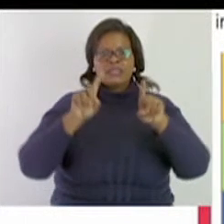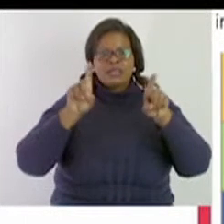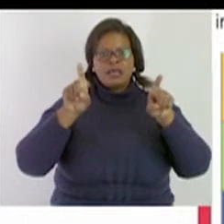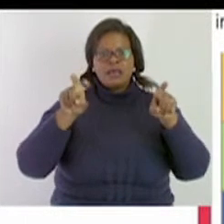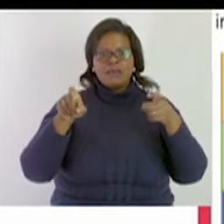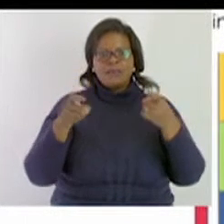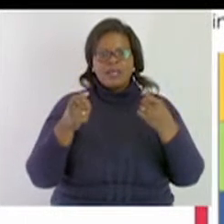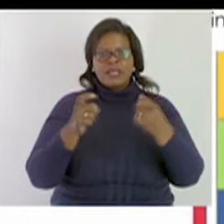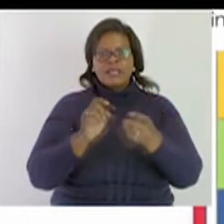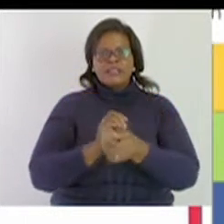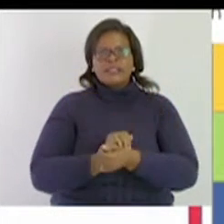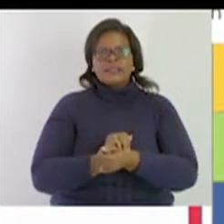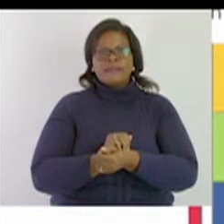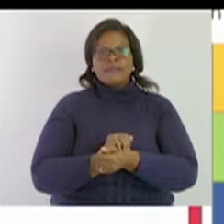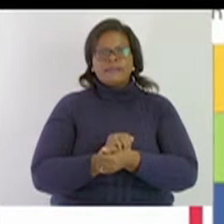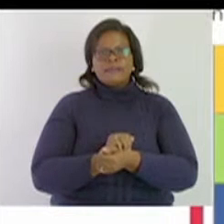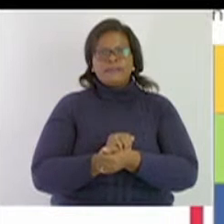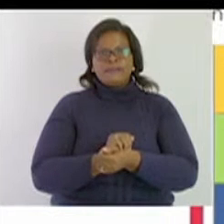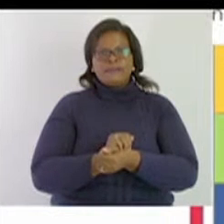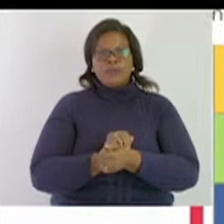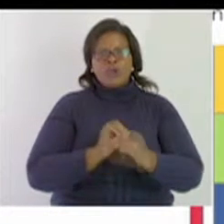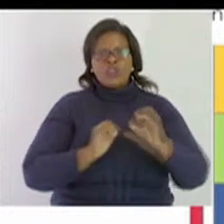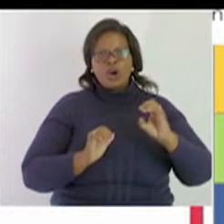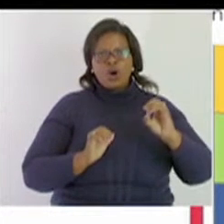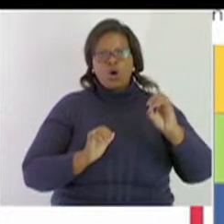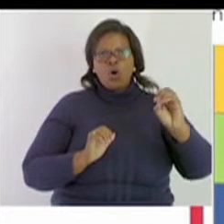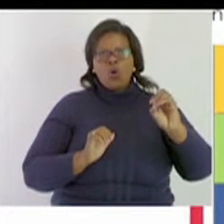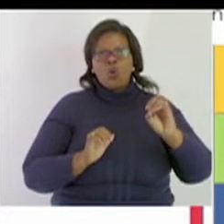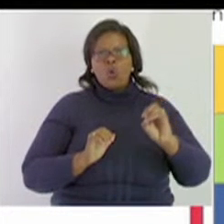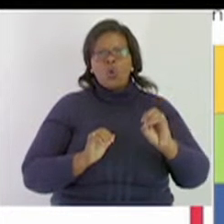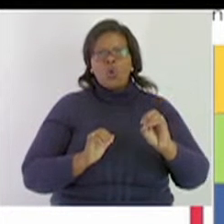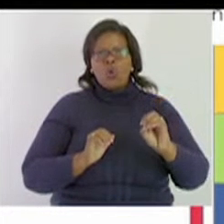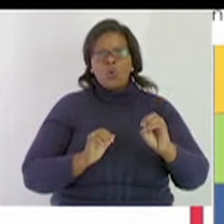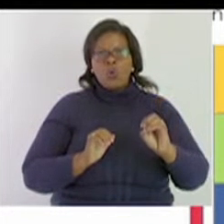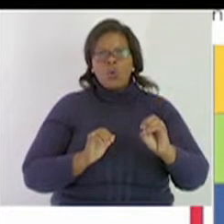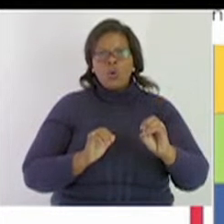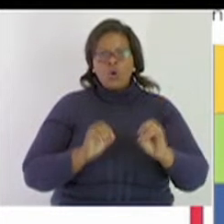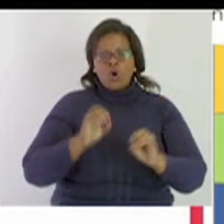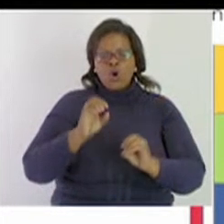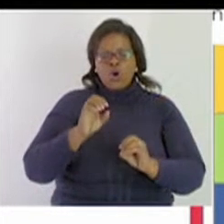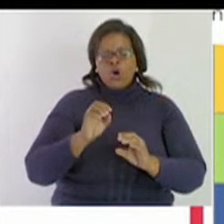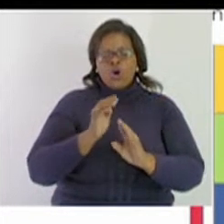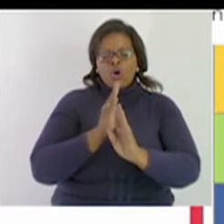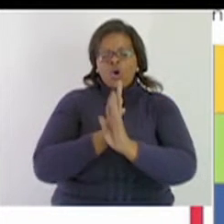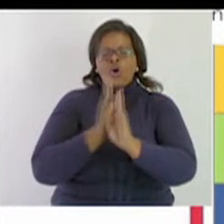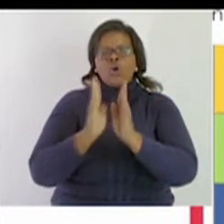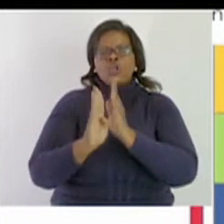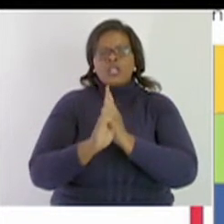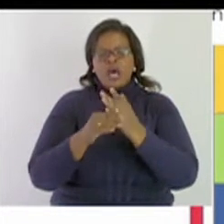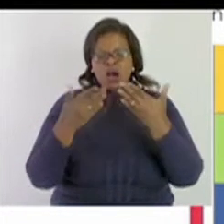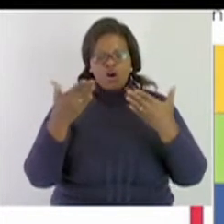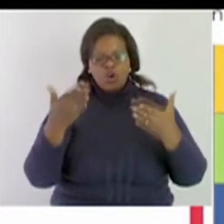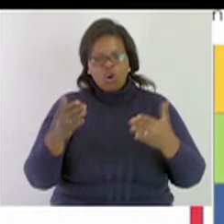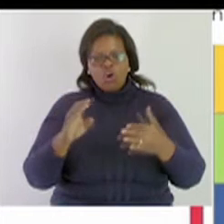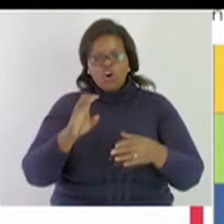brackets. The O is for order or of.